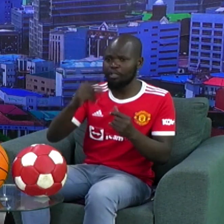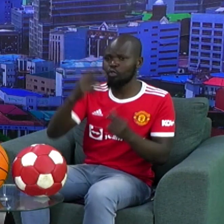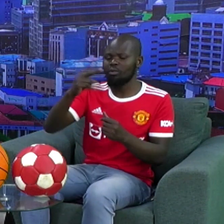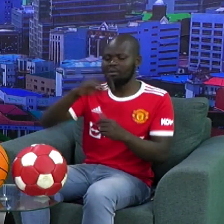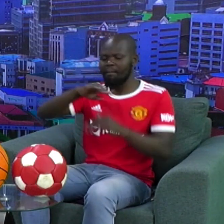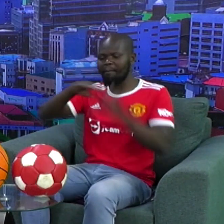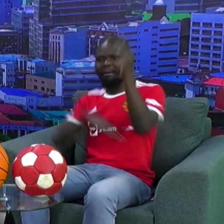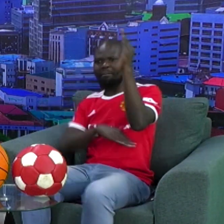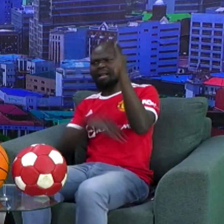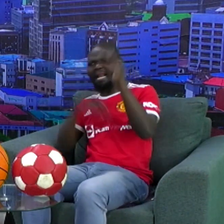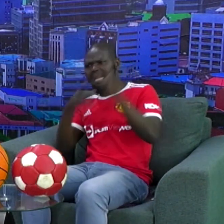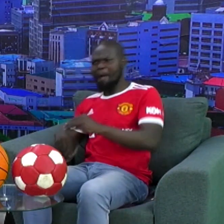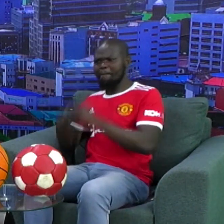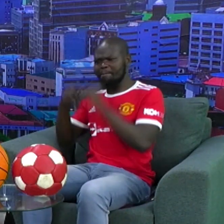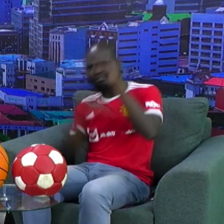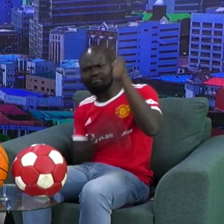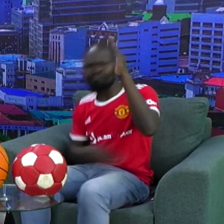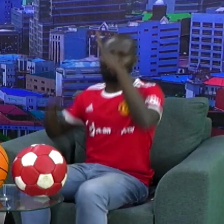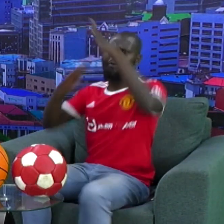were facing.